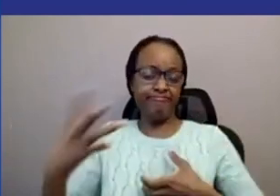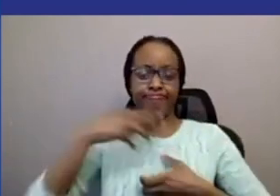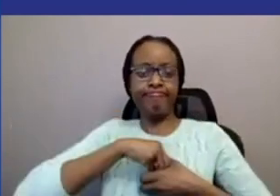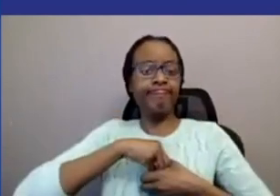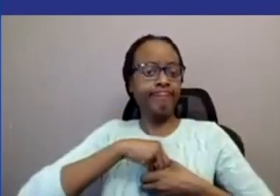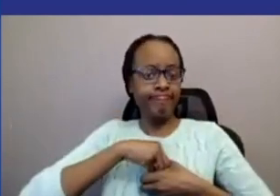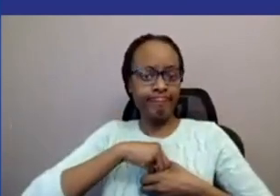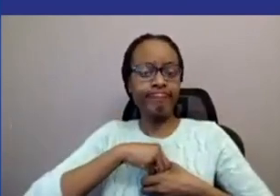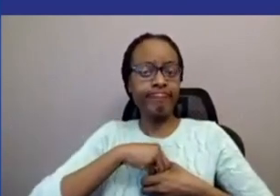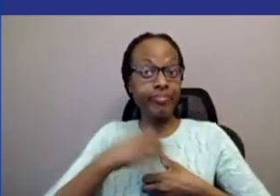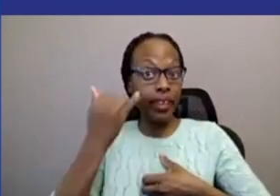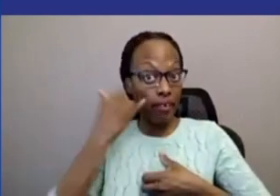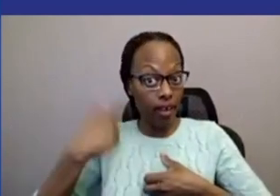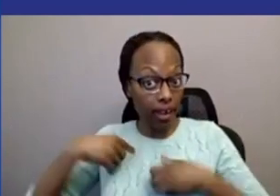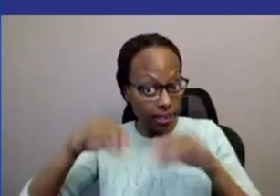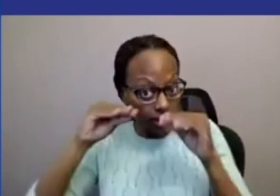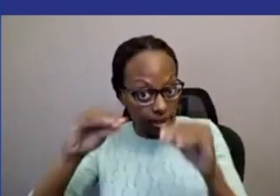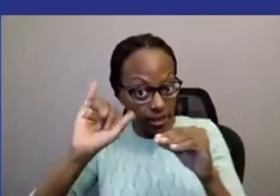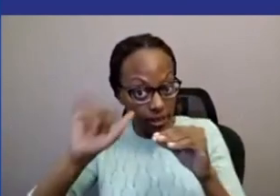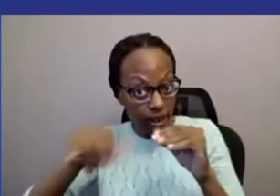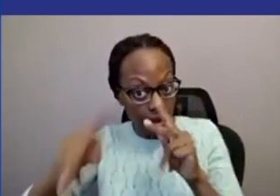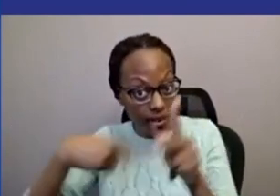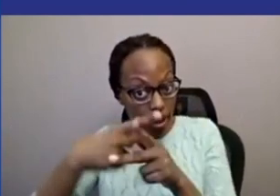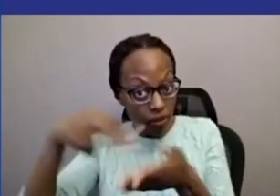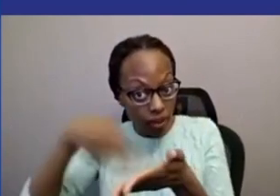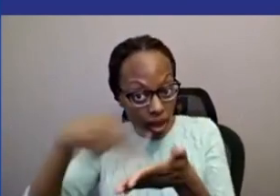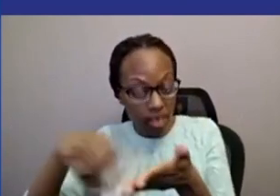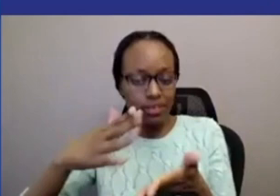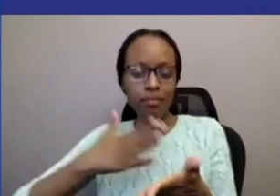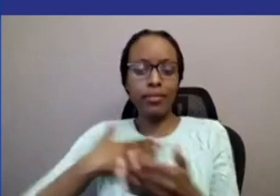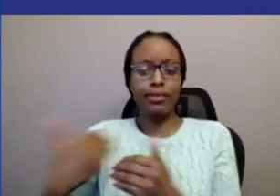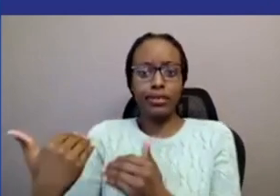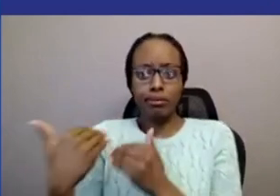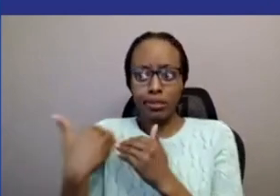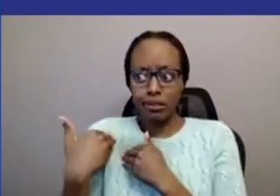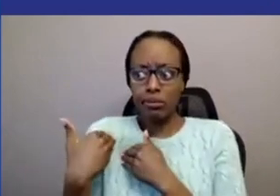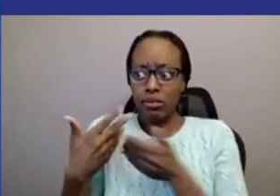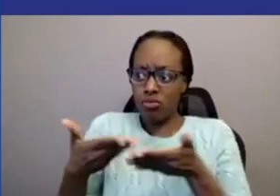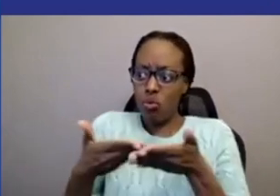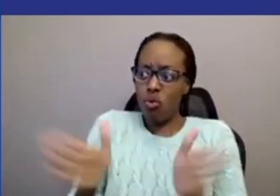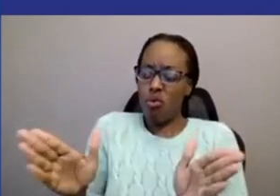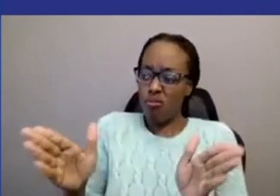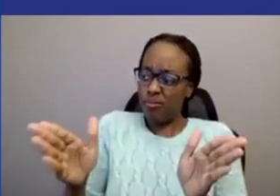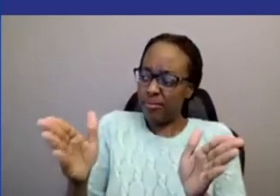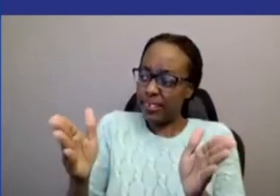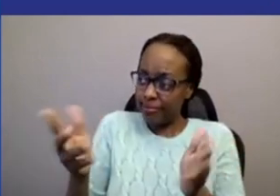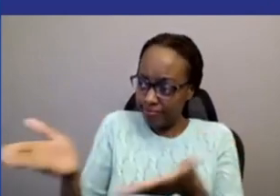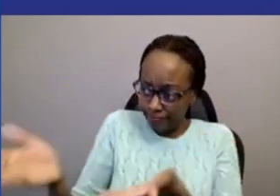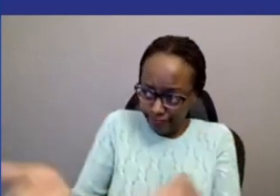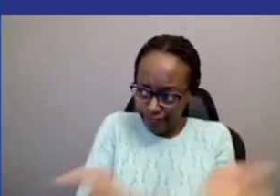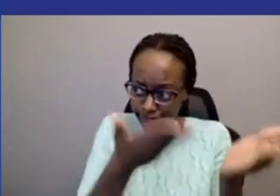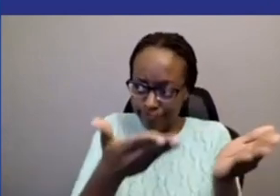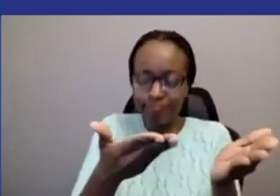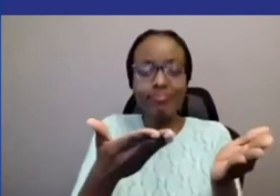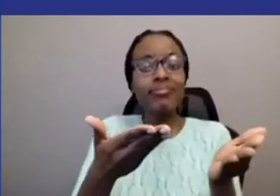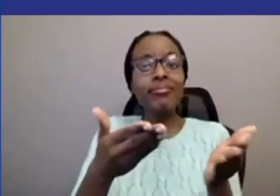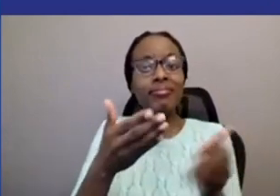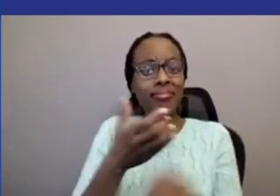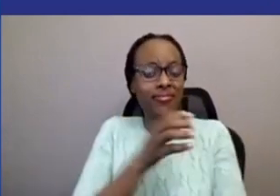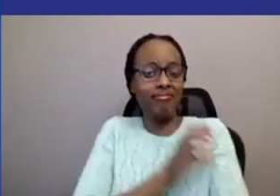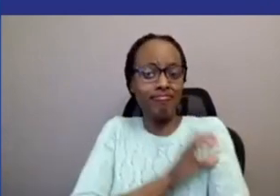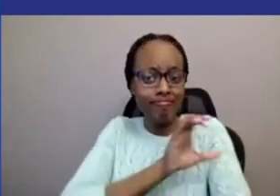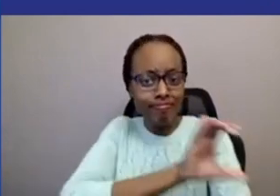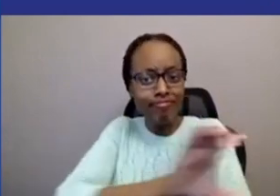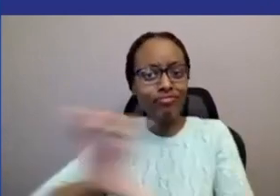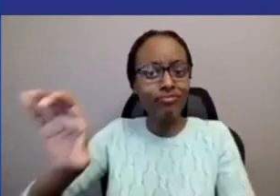that my responsibility is to really give people a voice, a platform, an opportunity to feel valued, to feel empowered, to feel included,